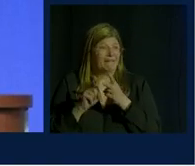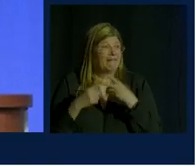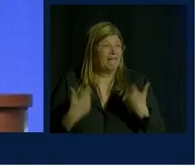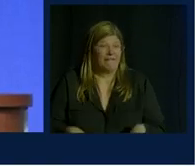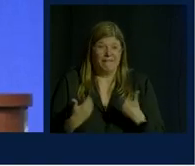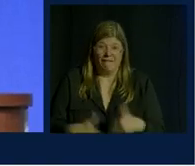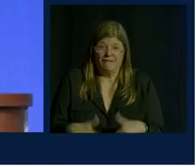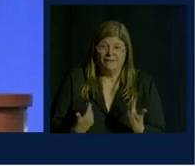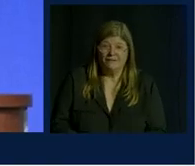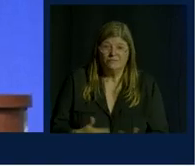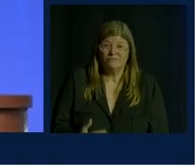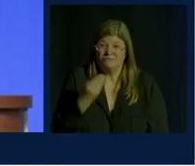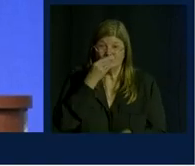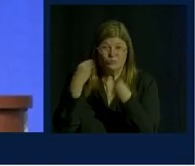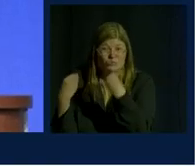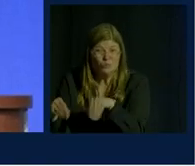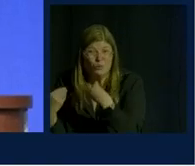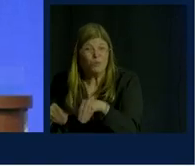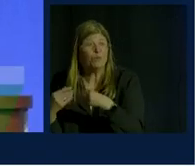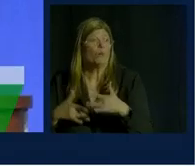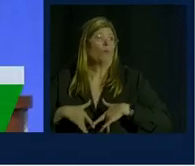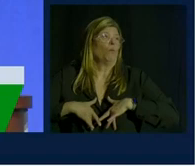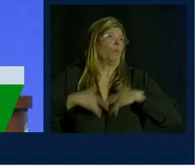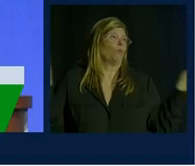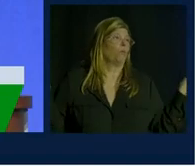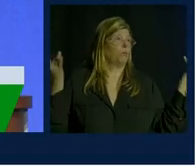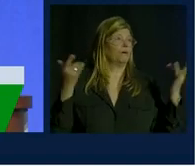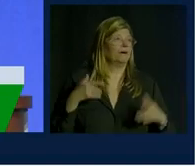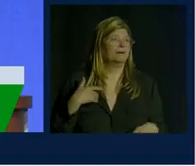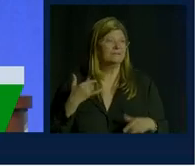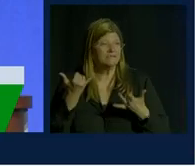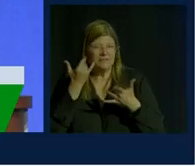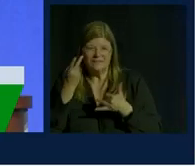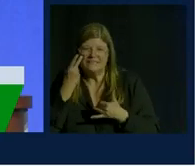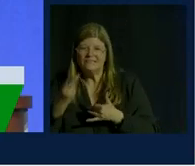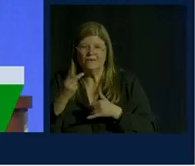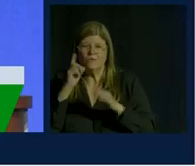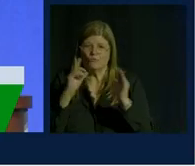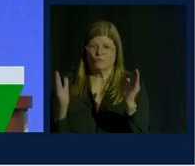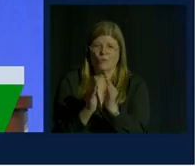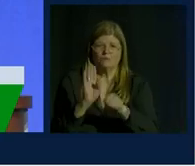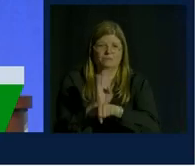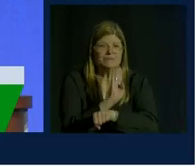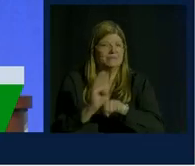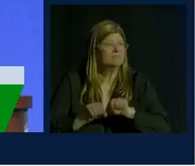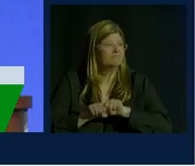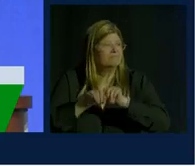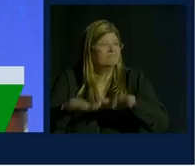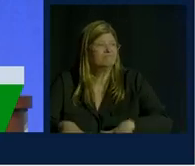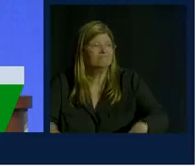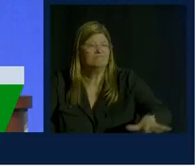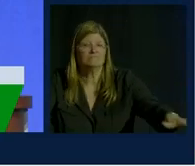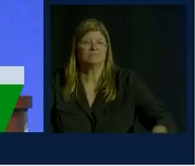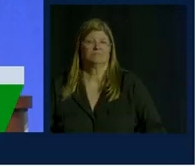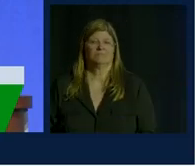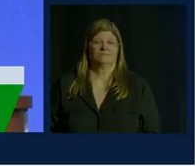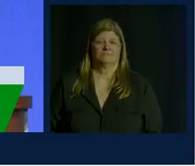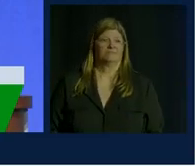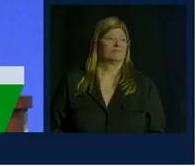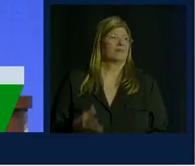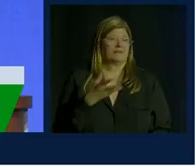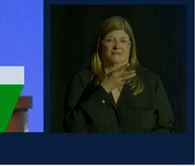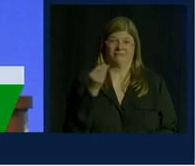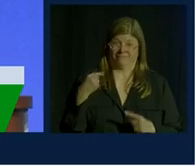about how we're working to spread prosperity throughout the district's small business community. Since the COVID-19 public